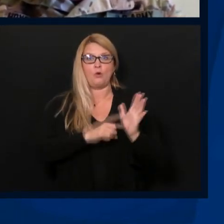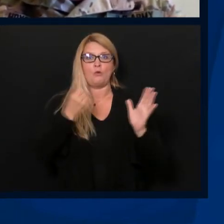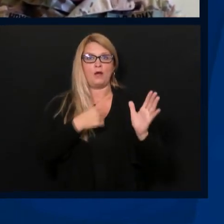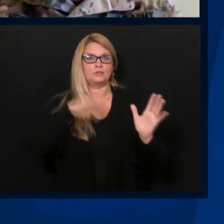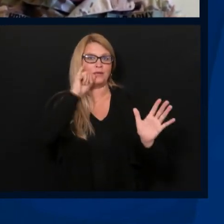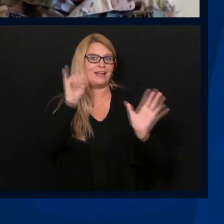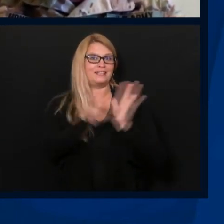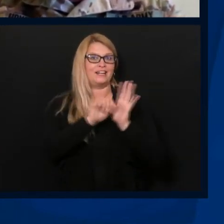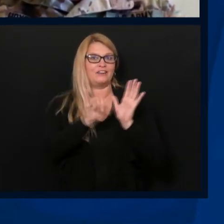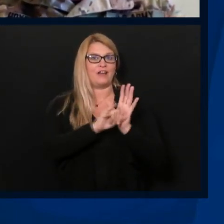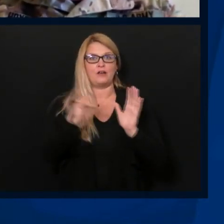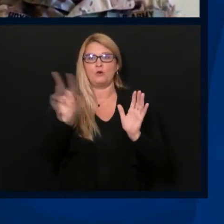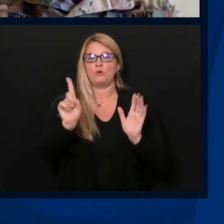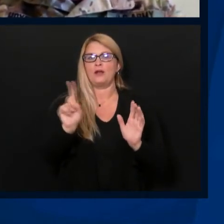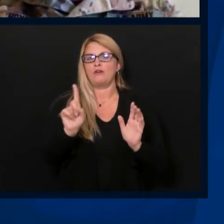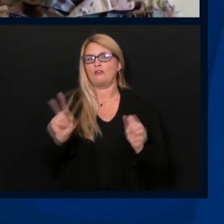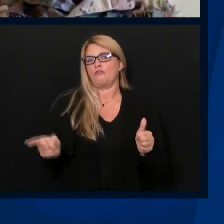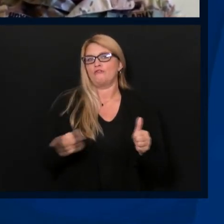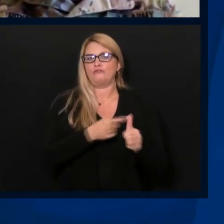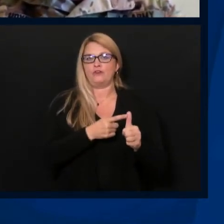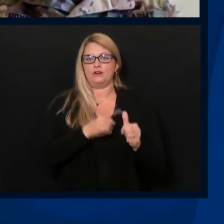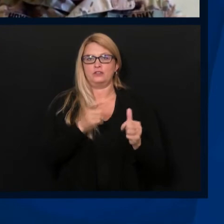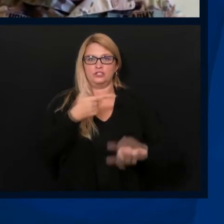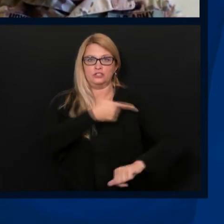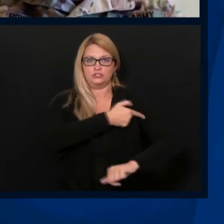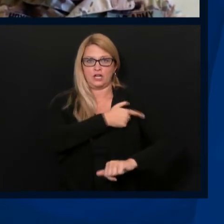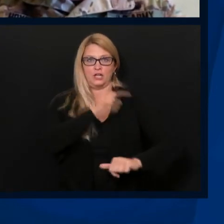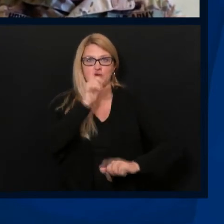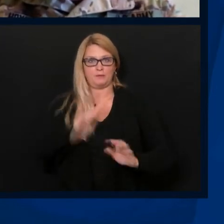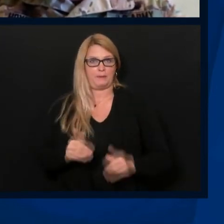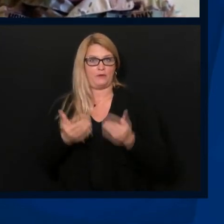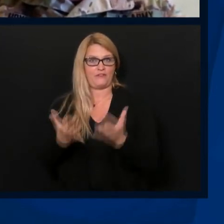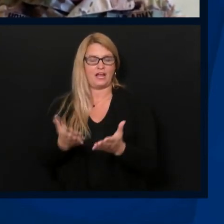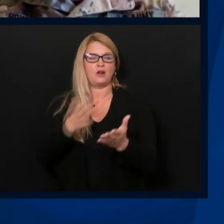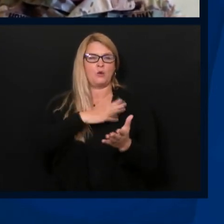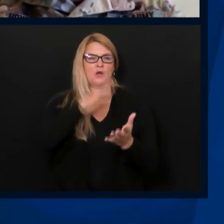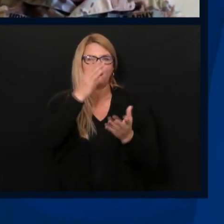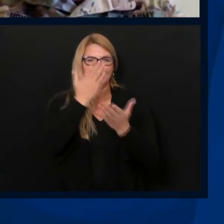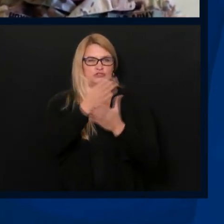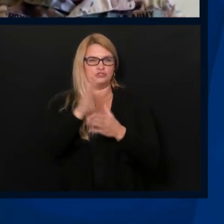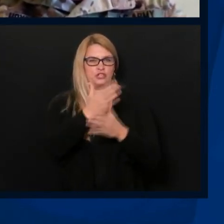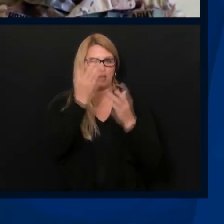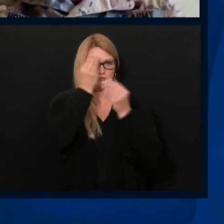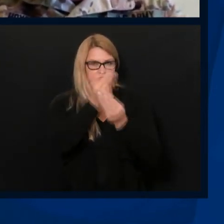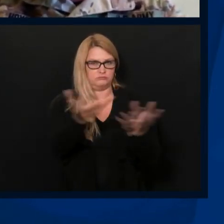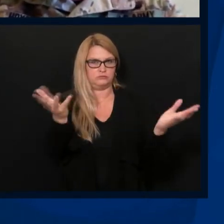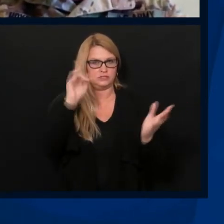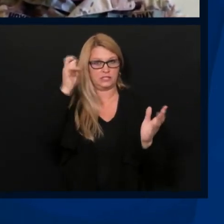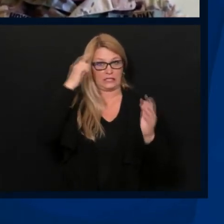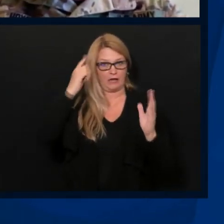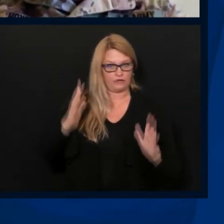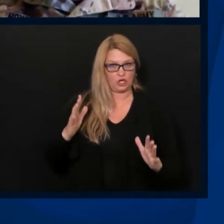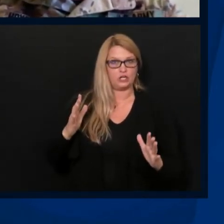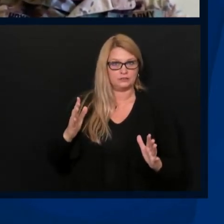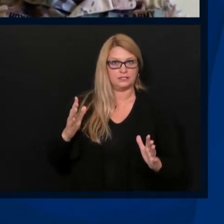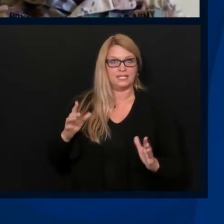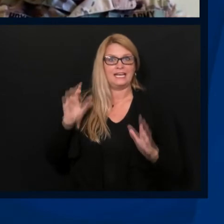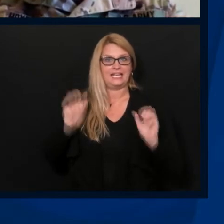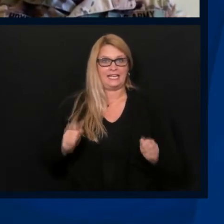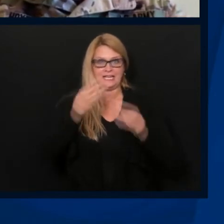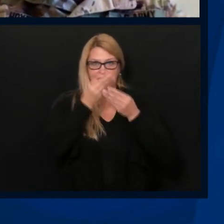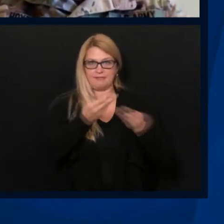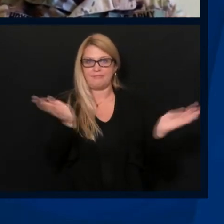first shots have been provided to individuals, we will provide that information to Governor Justice so that he can inform